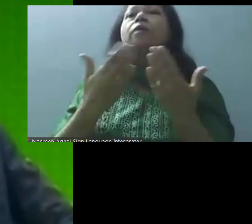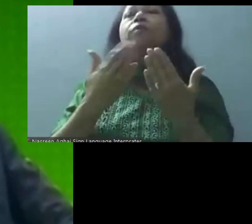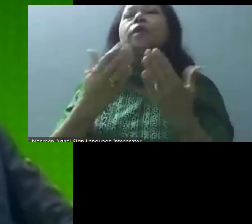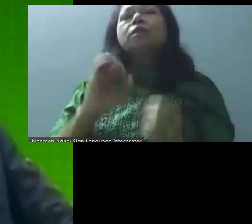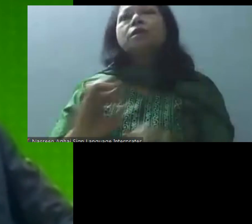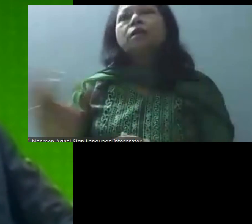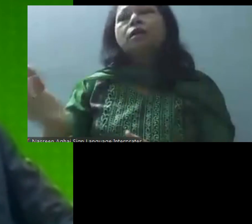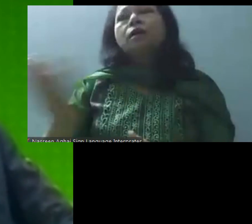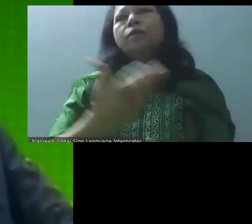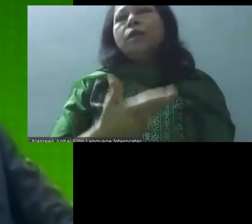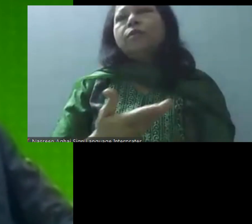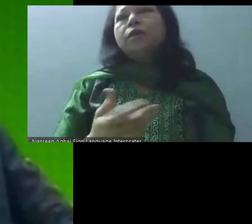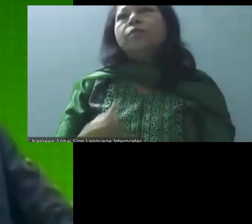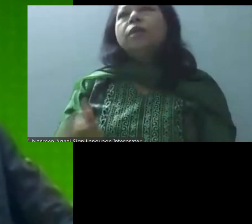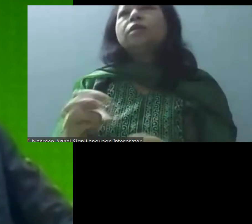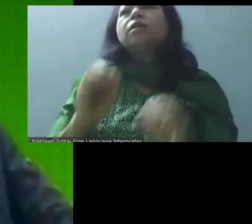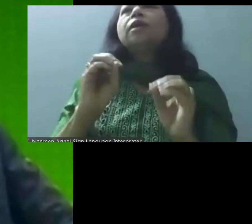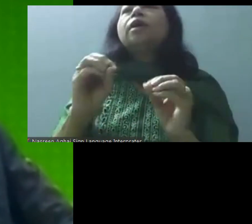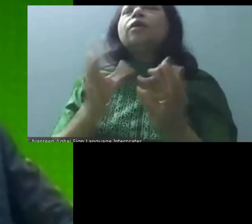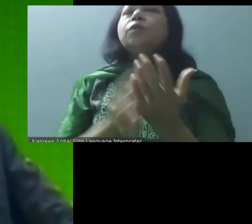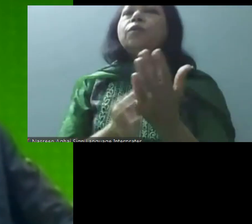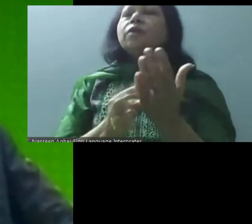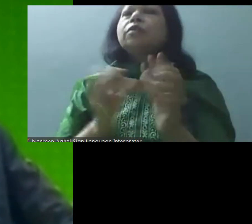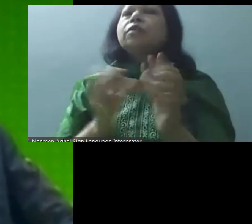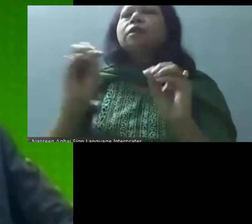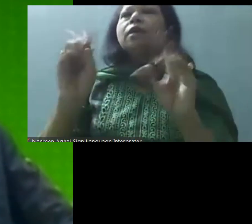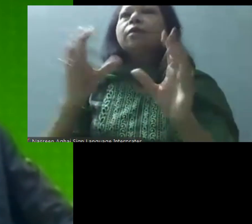as I said, it helped the universities